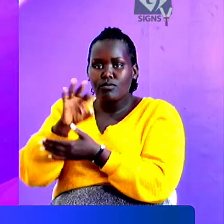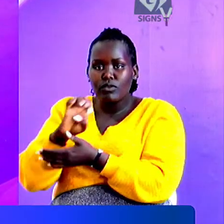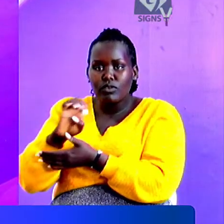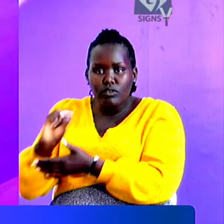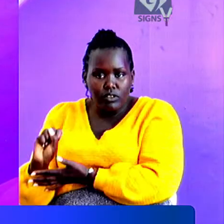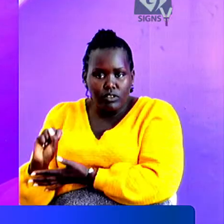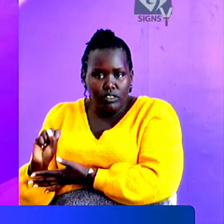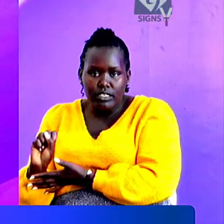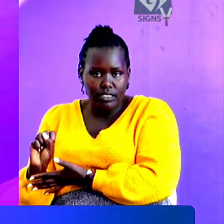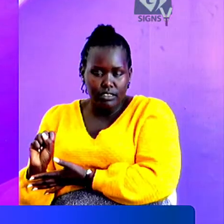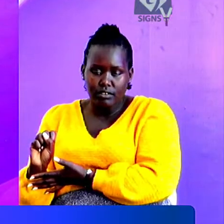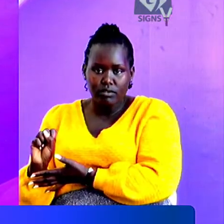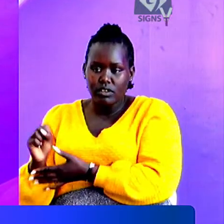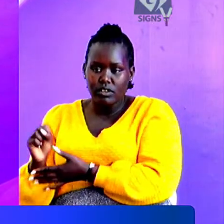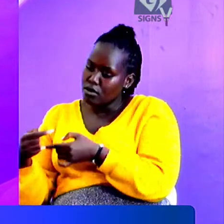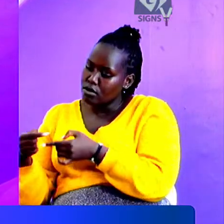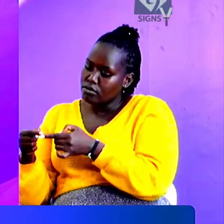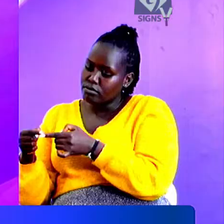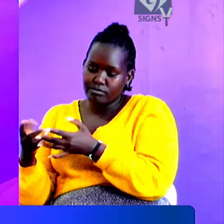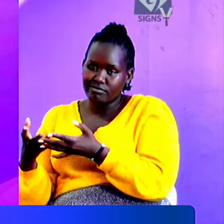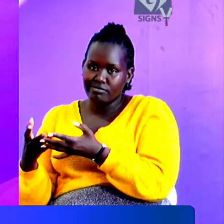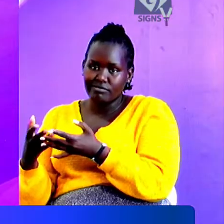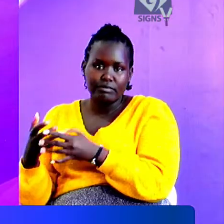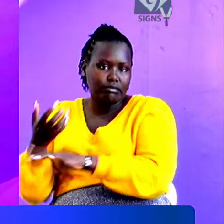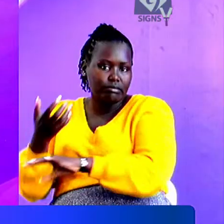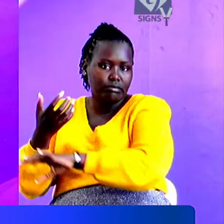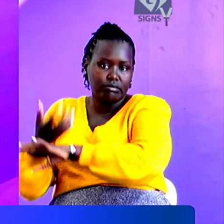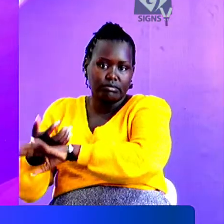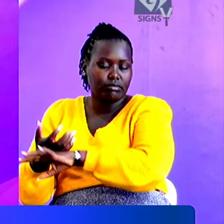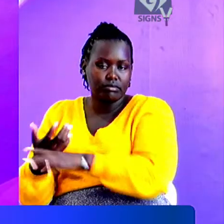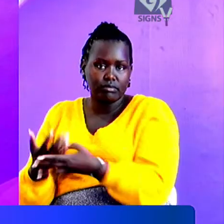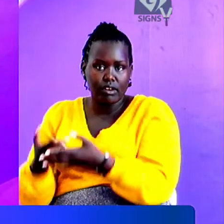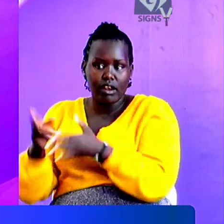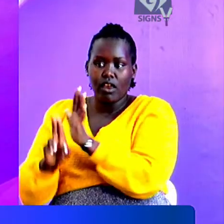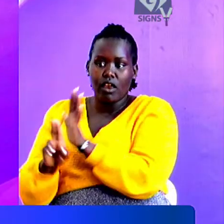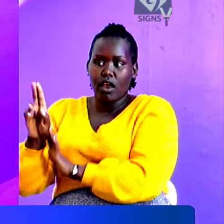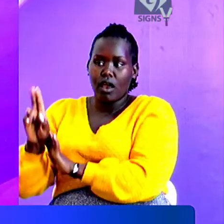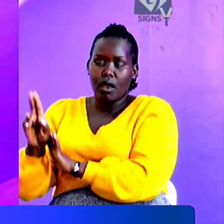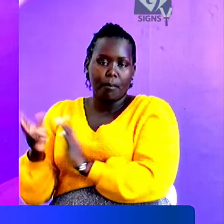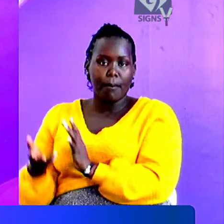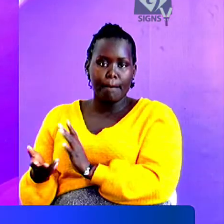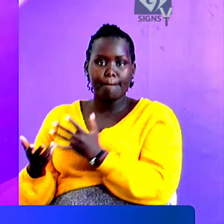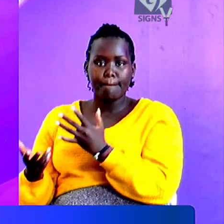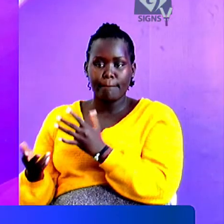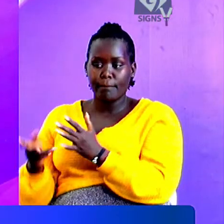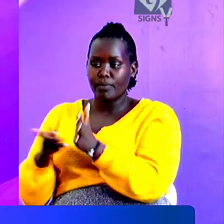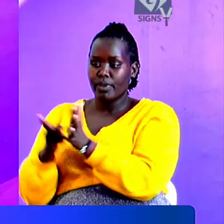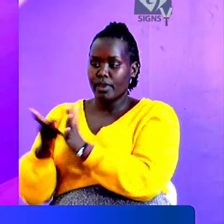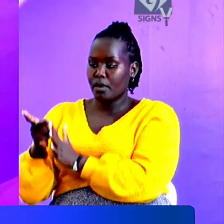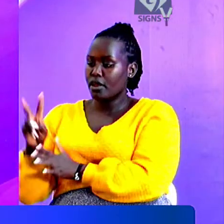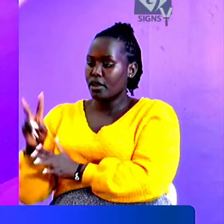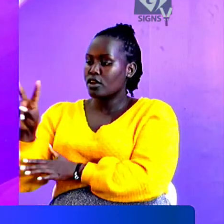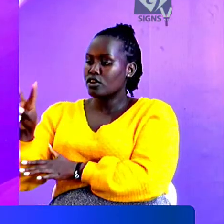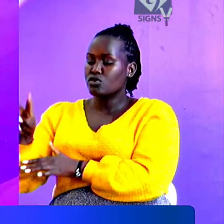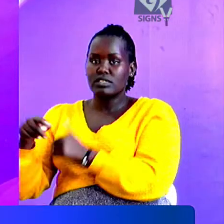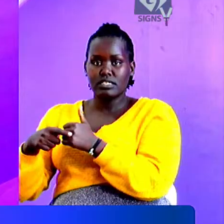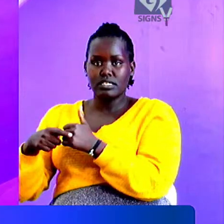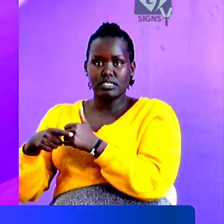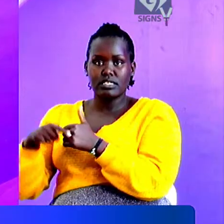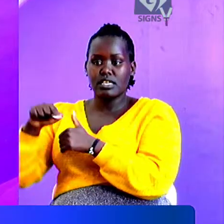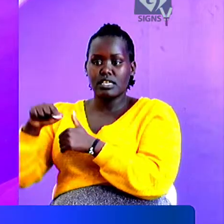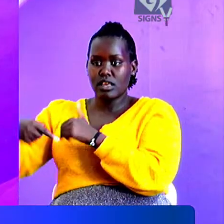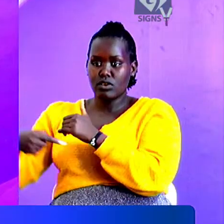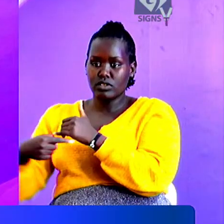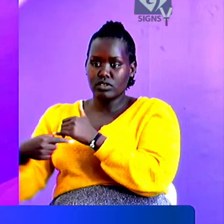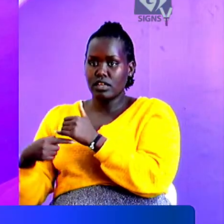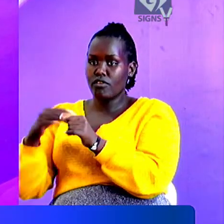Fee has also shot up. All right, upwards of, I don't know. I paid 26,000 per academic year the whole time.